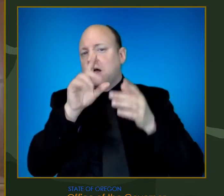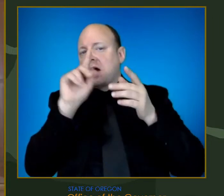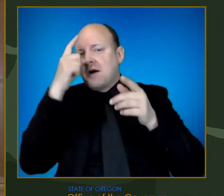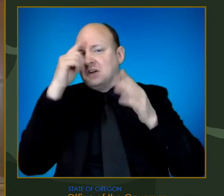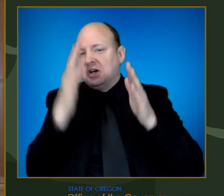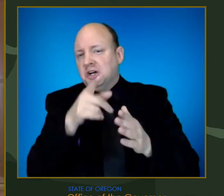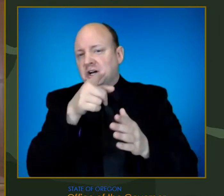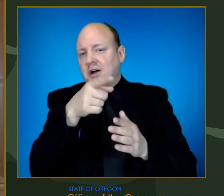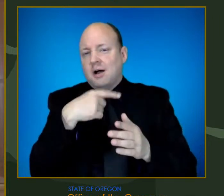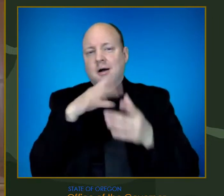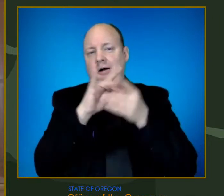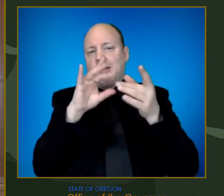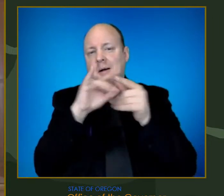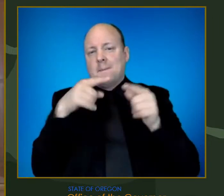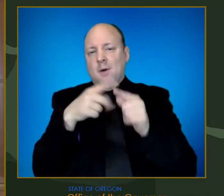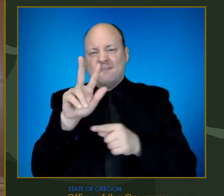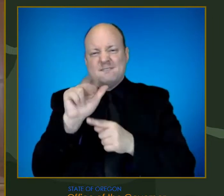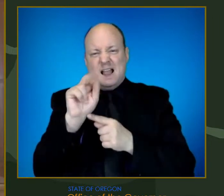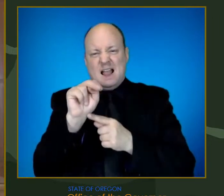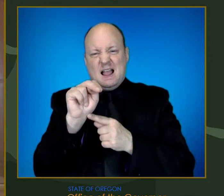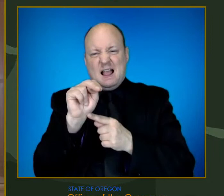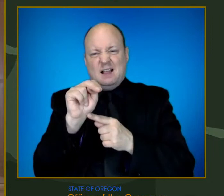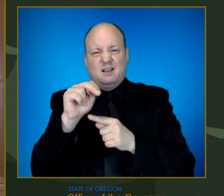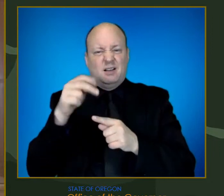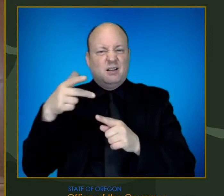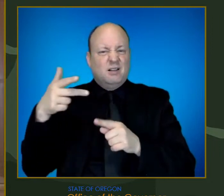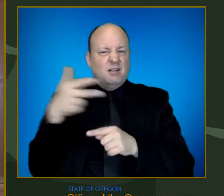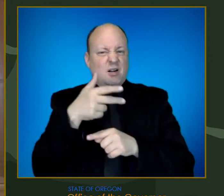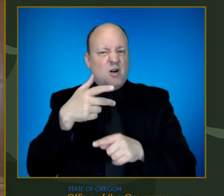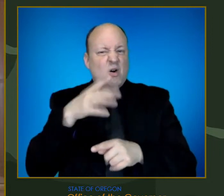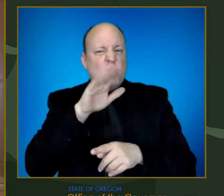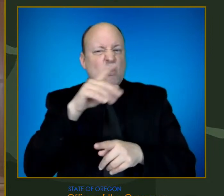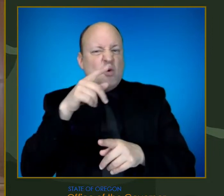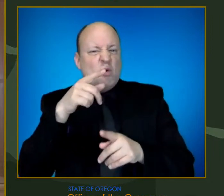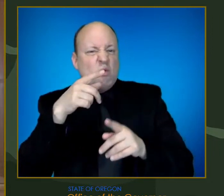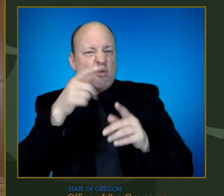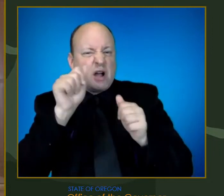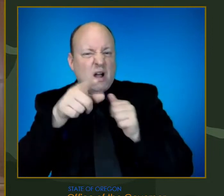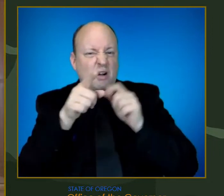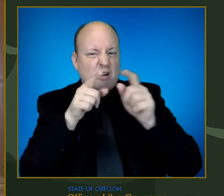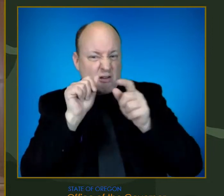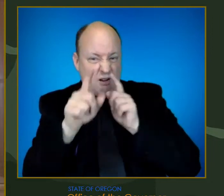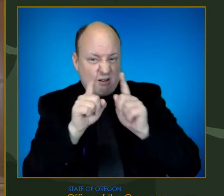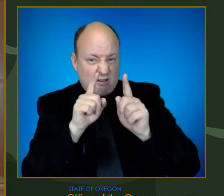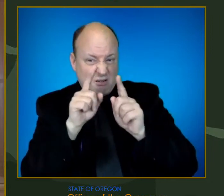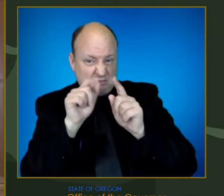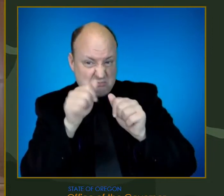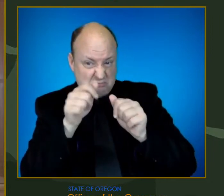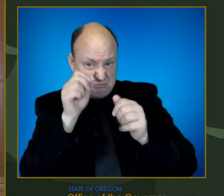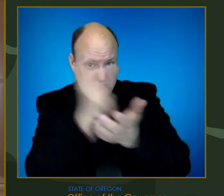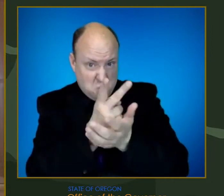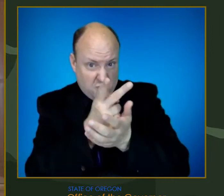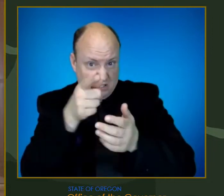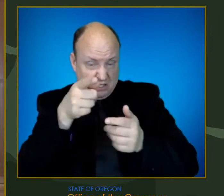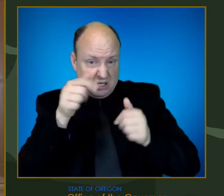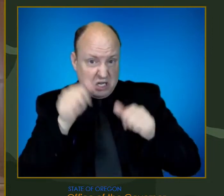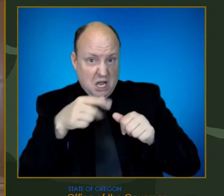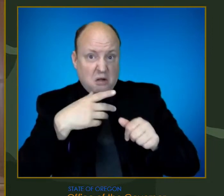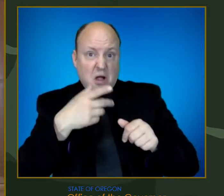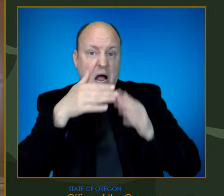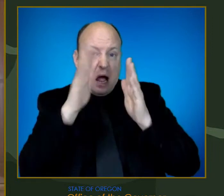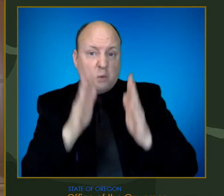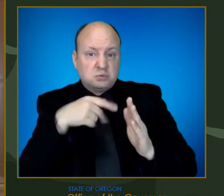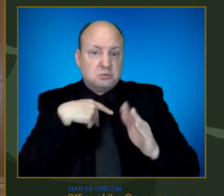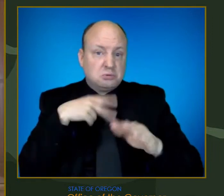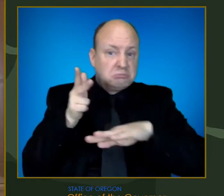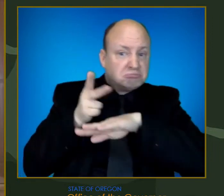White House in your conversation with them. Has that request been approved? And is there a plan to